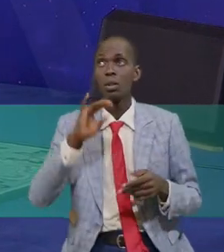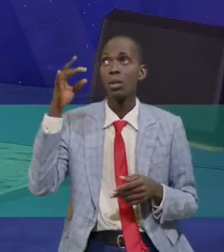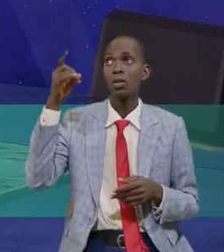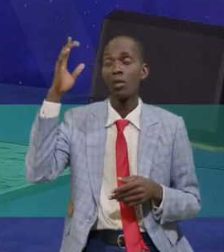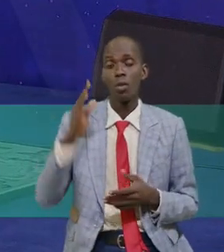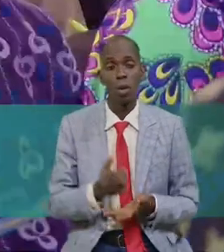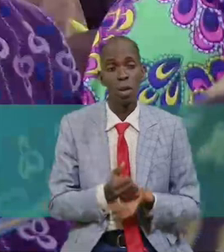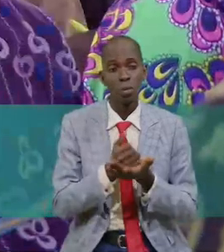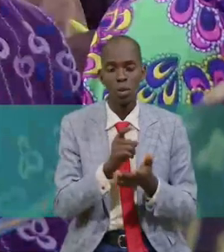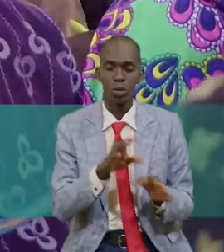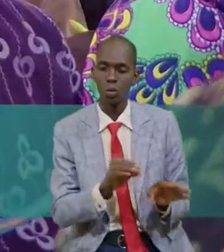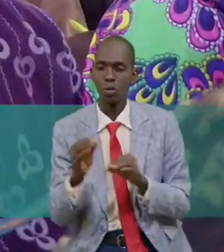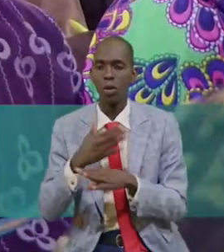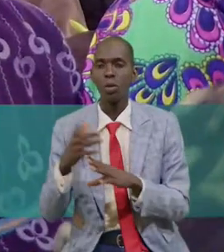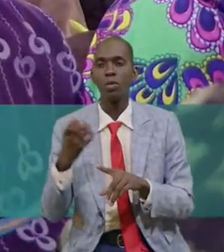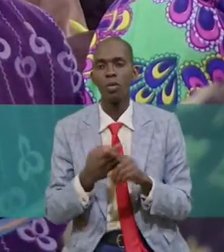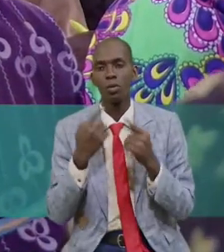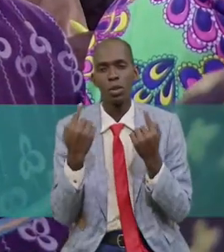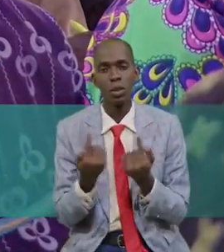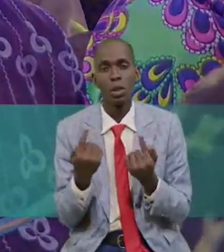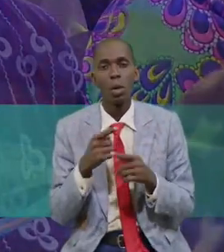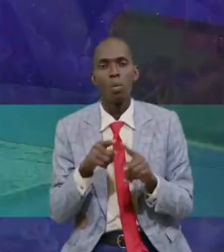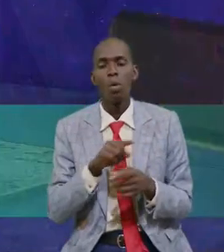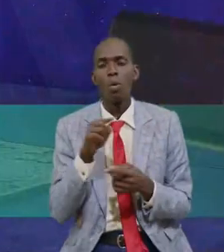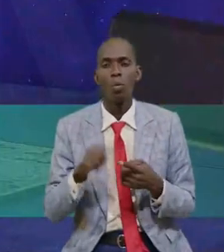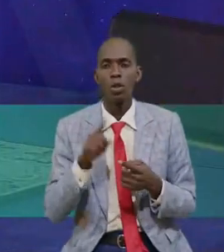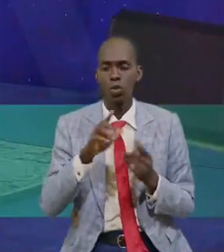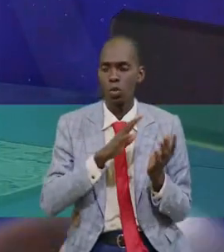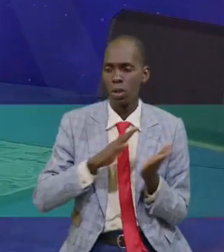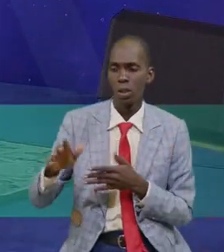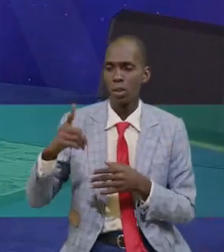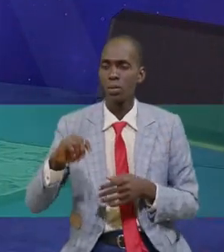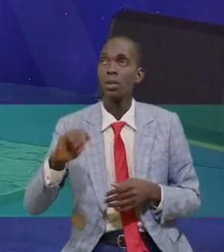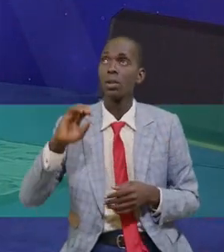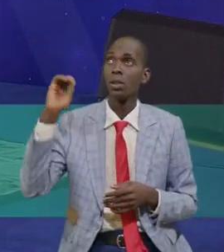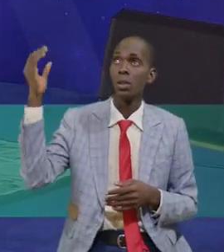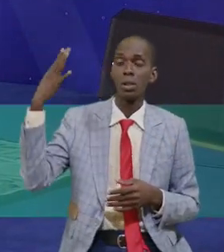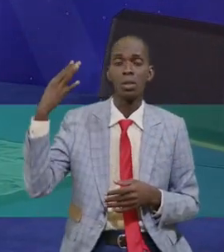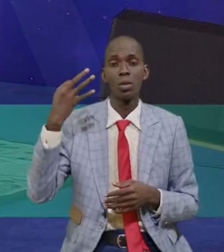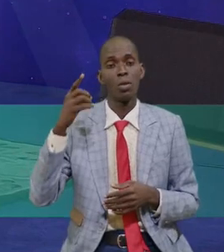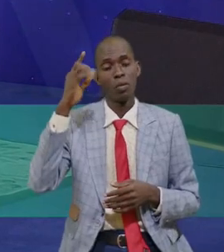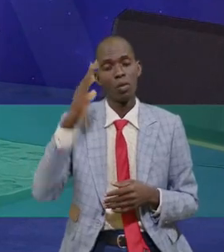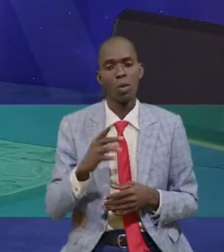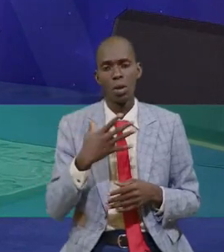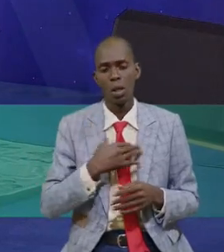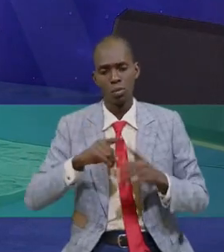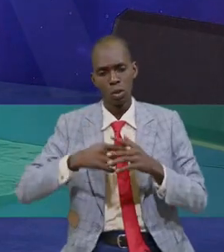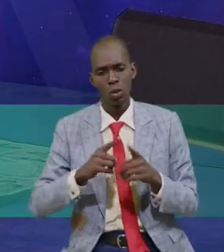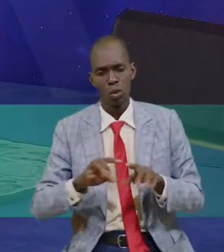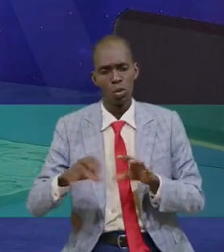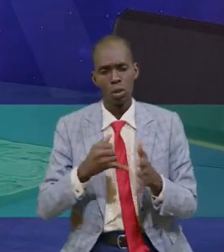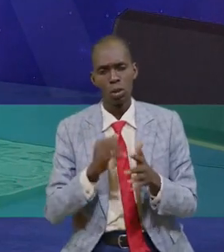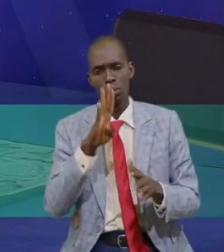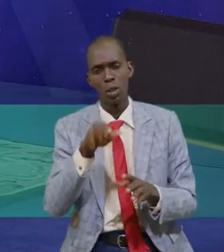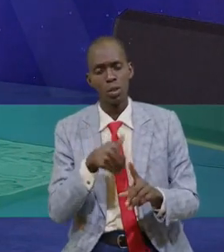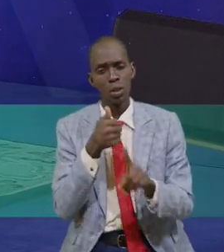from iniquity. But when you leave the grace of God alone and you're doing it by yourself, I will